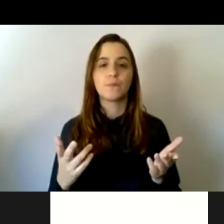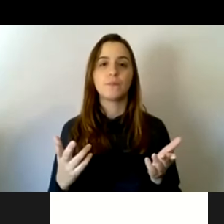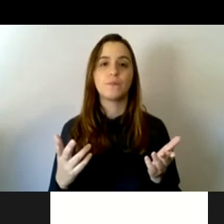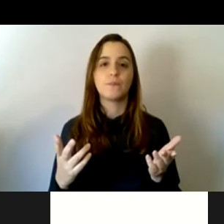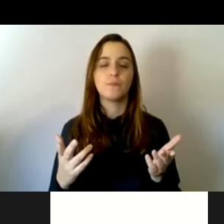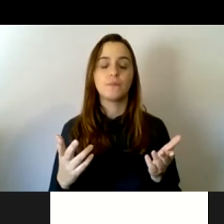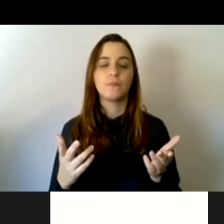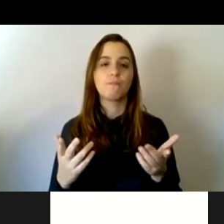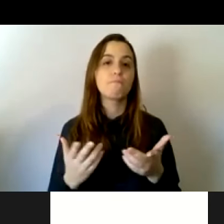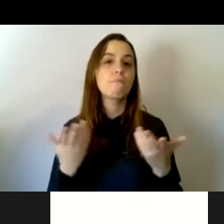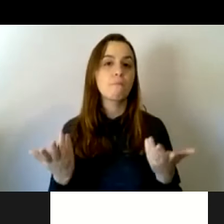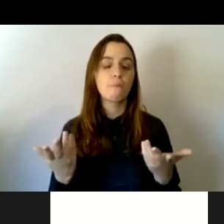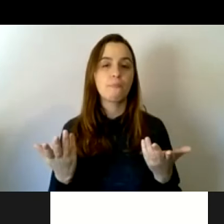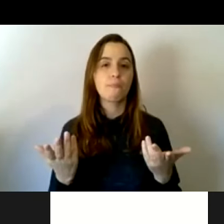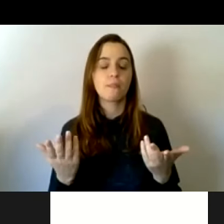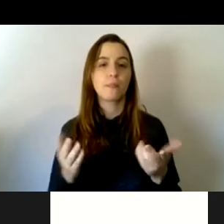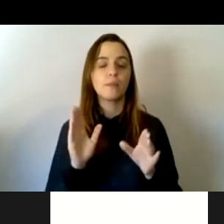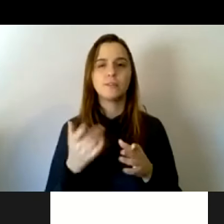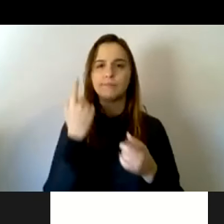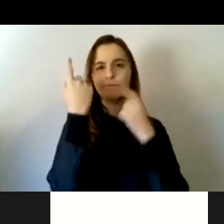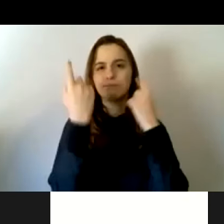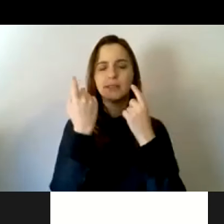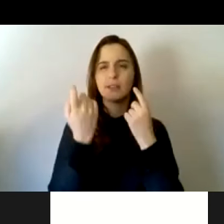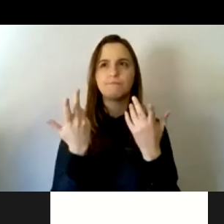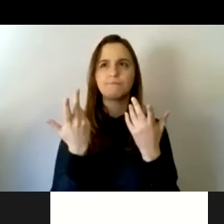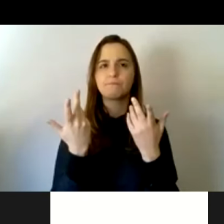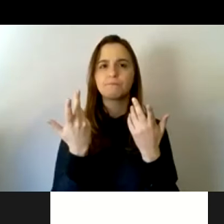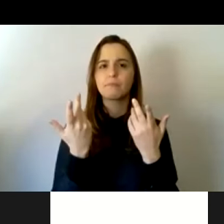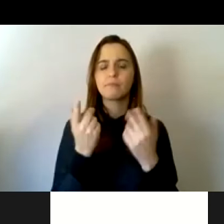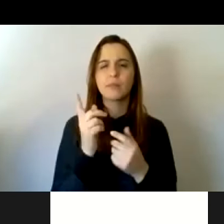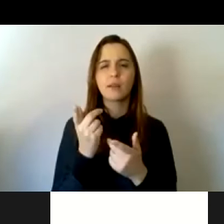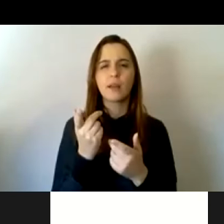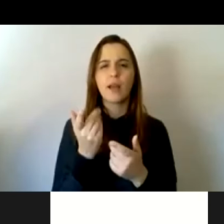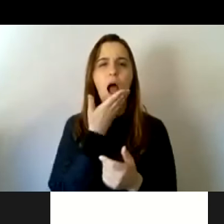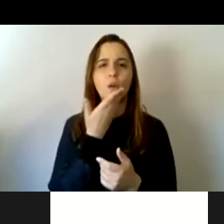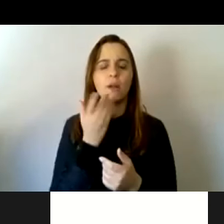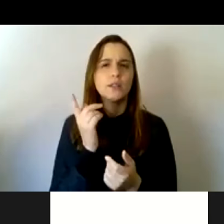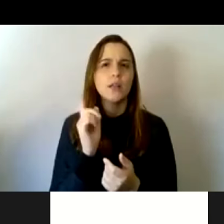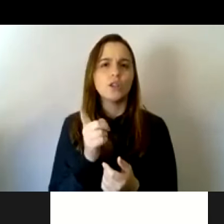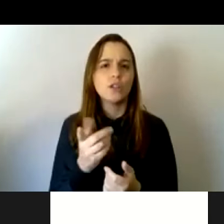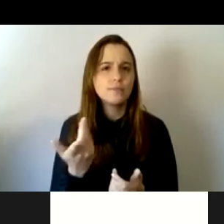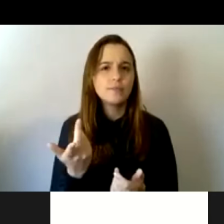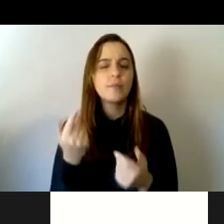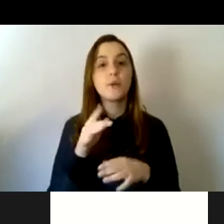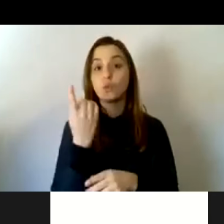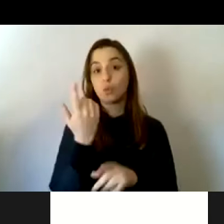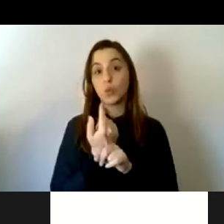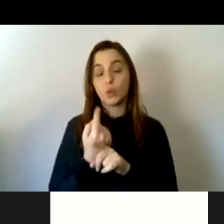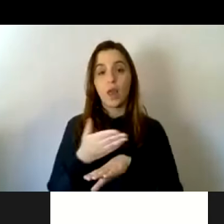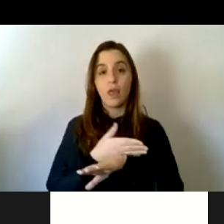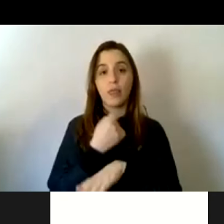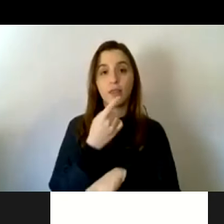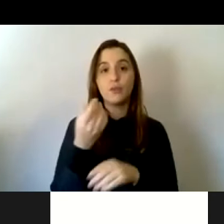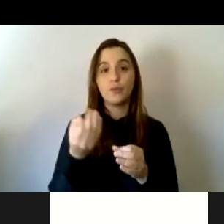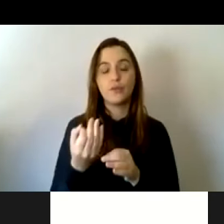then you always have to wonder what do you mean by class. But if one of the things that was pointed out by one of the young people in